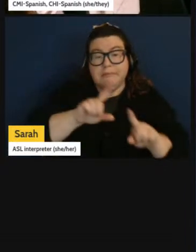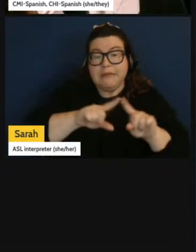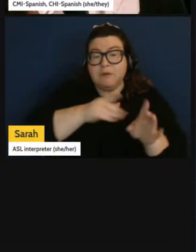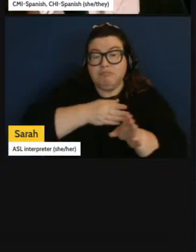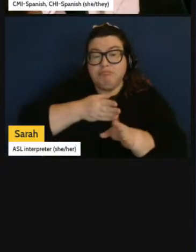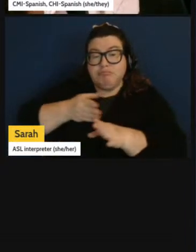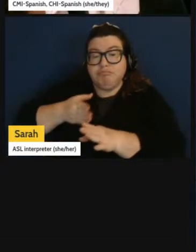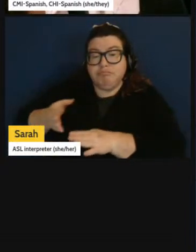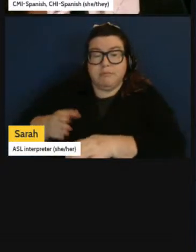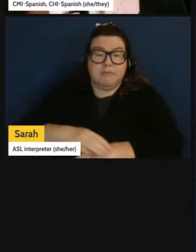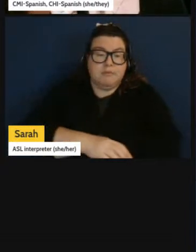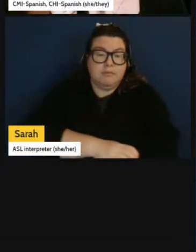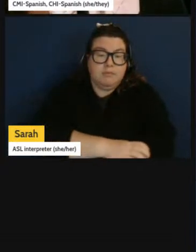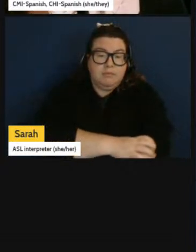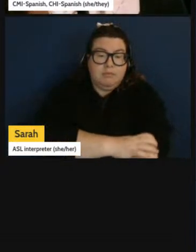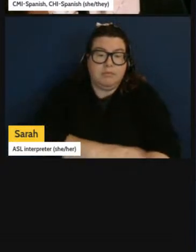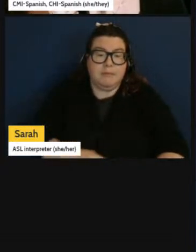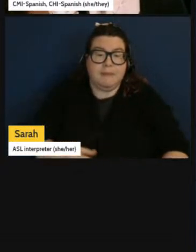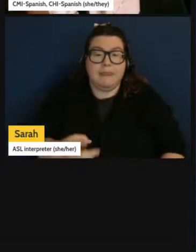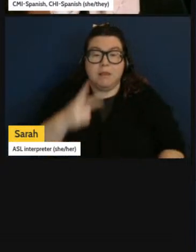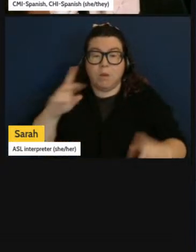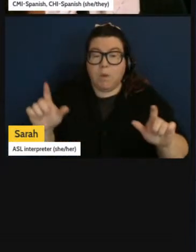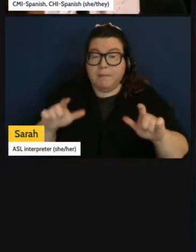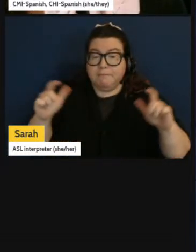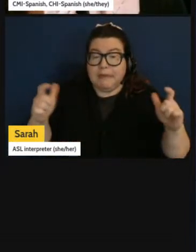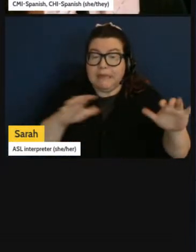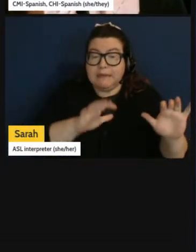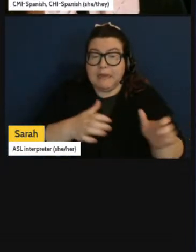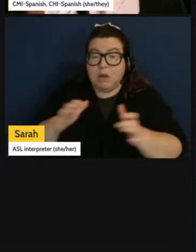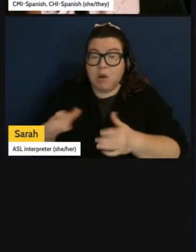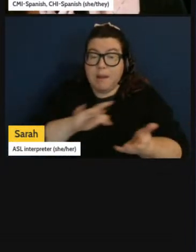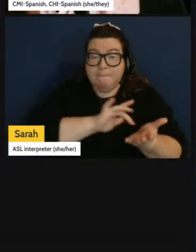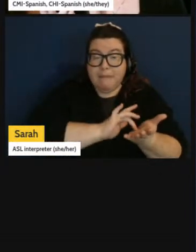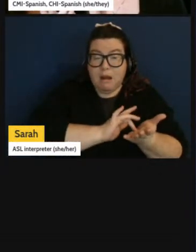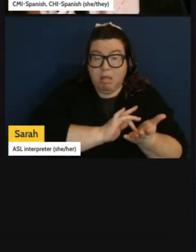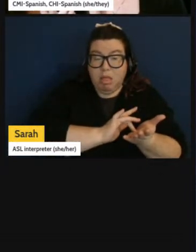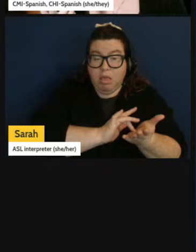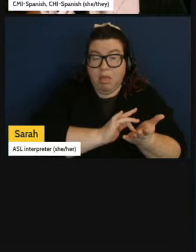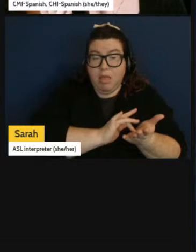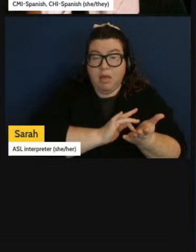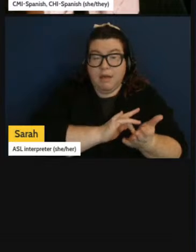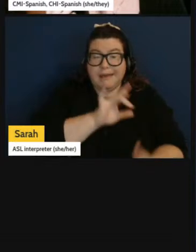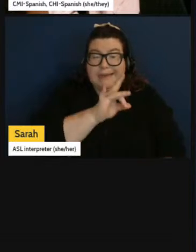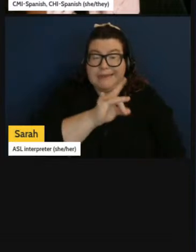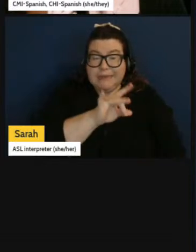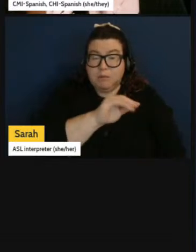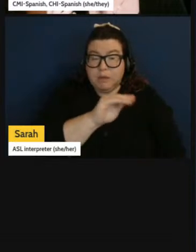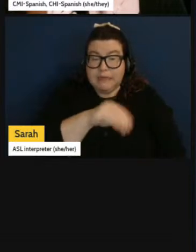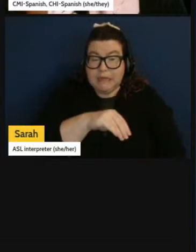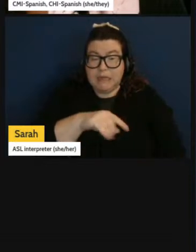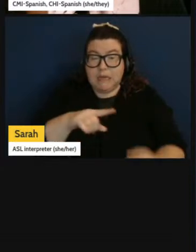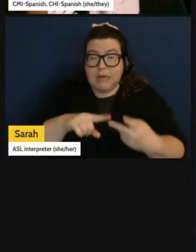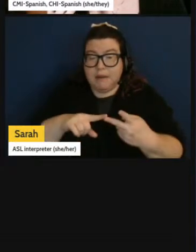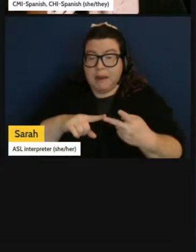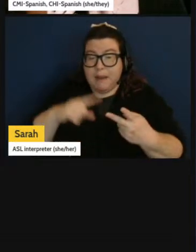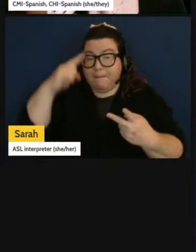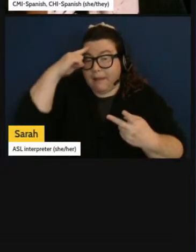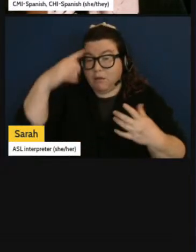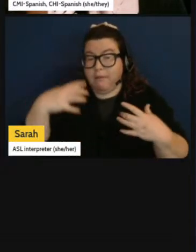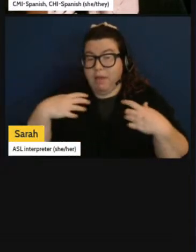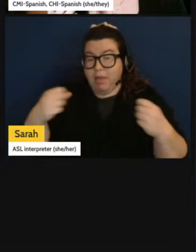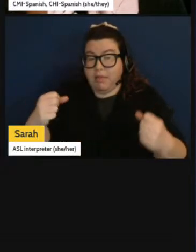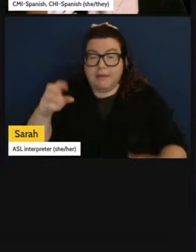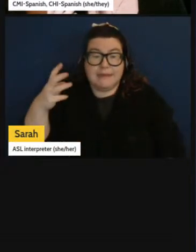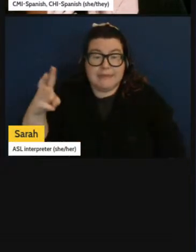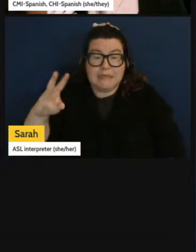specialties. So the 2 biggest categories are medical interpreters at 18% and mental health at